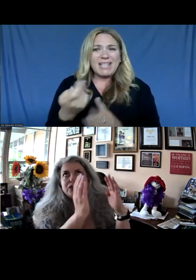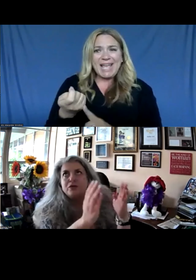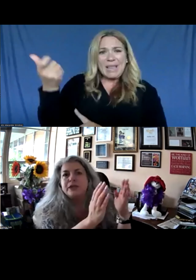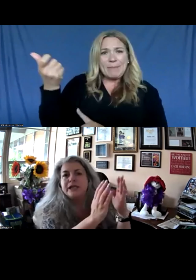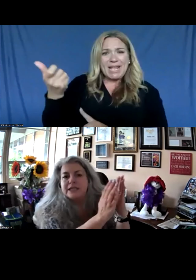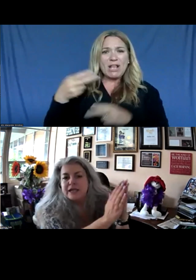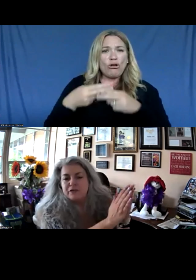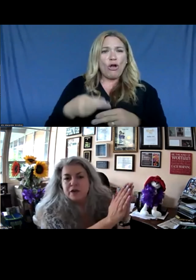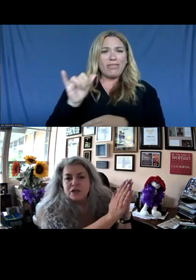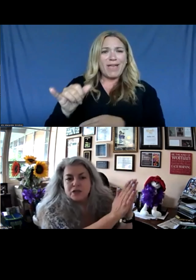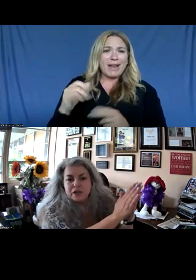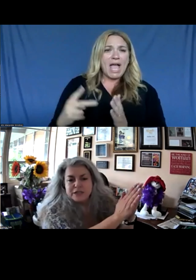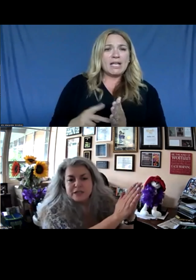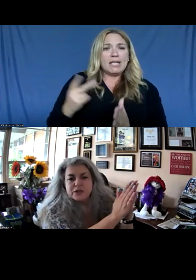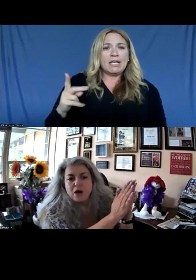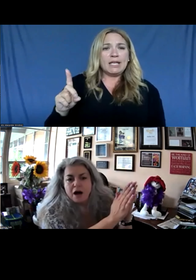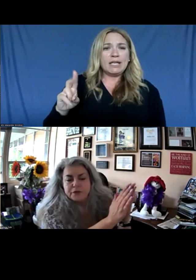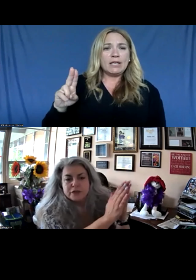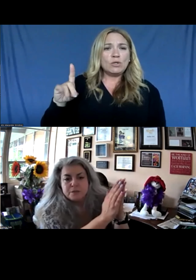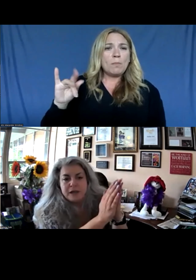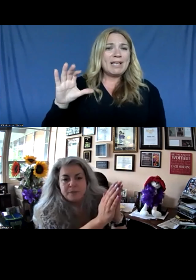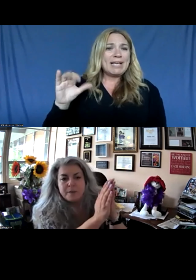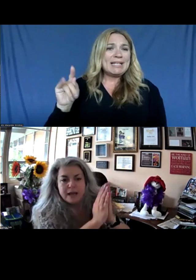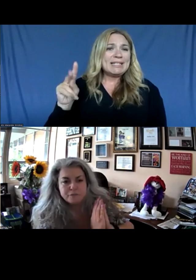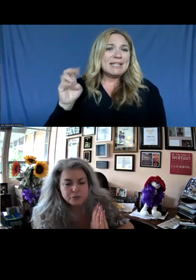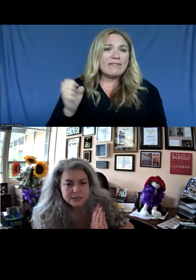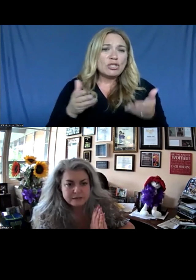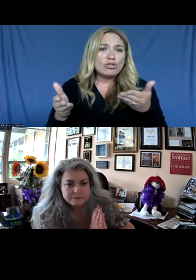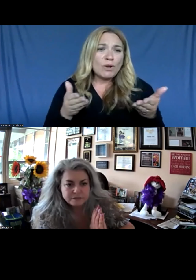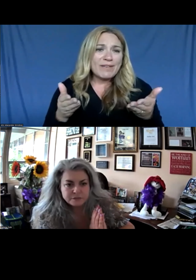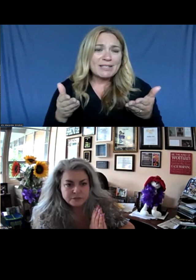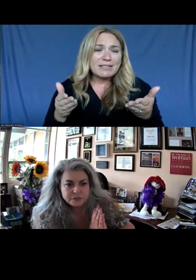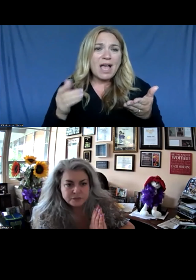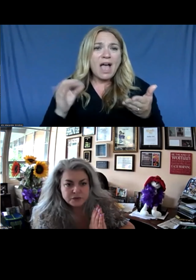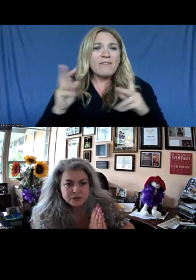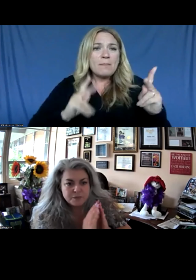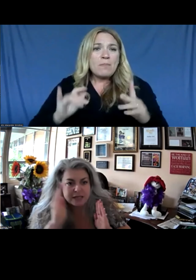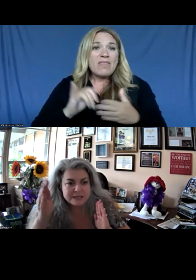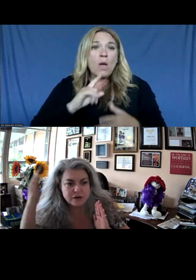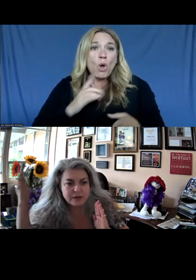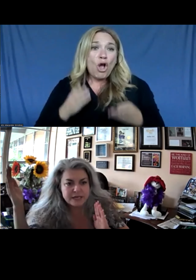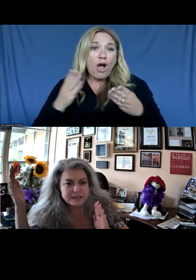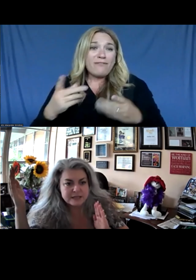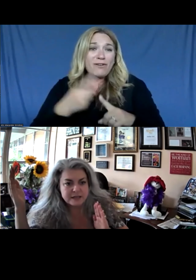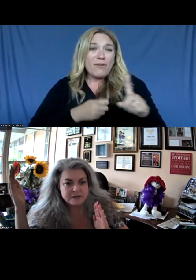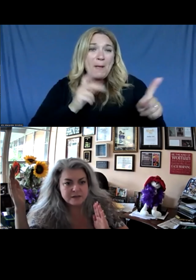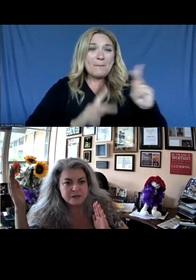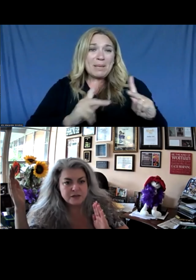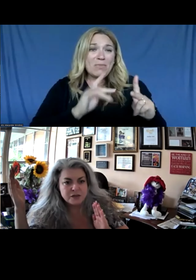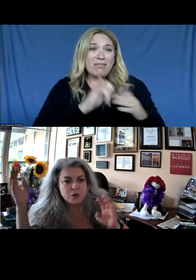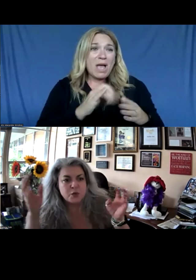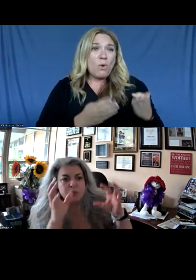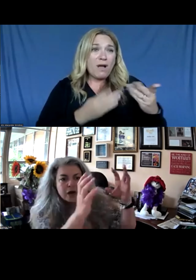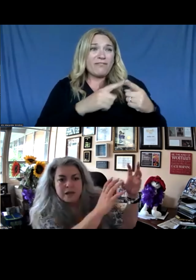a duplicative service that was offered to people coming out of prison, something they said already existed.